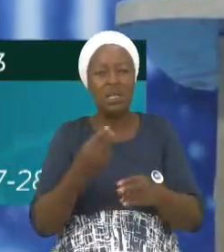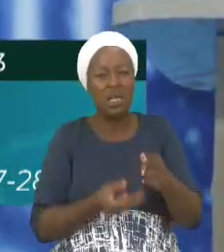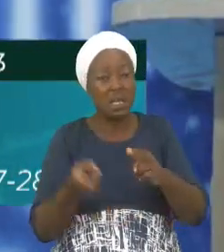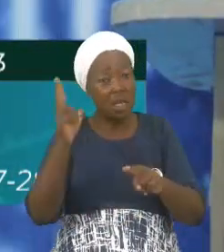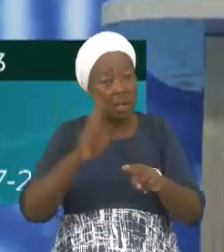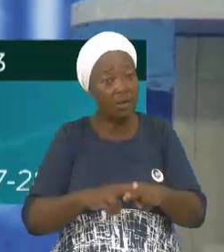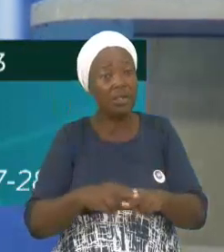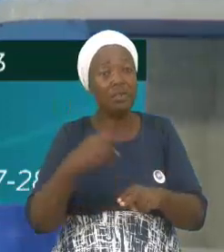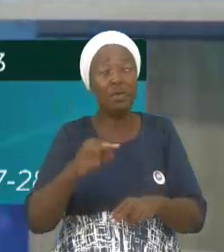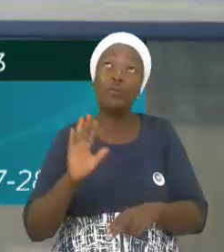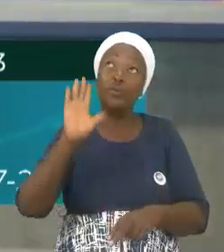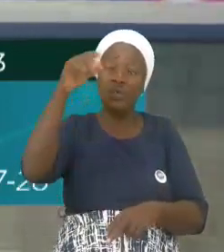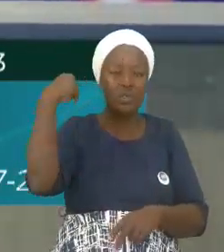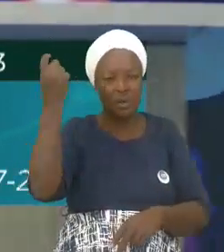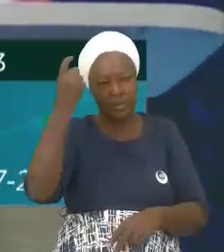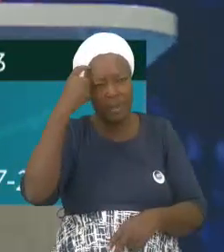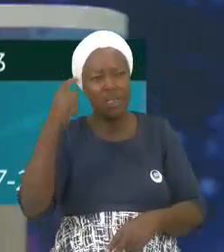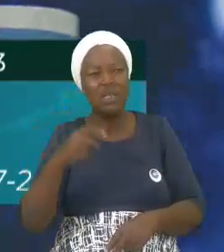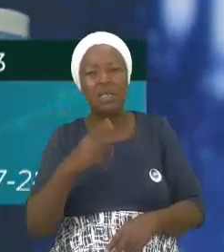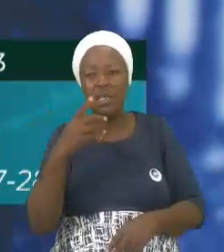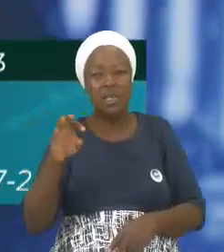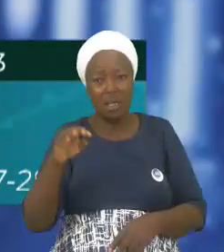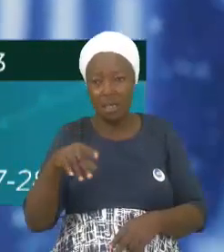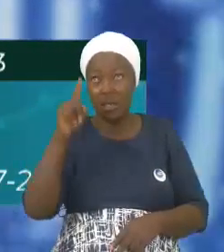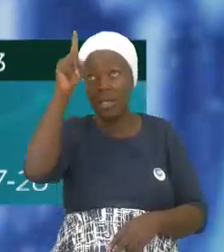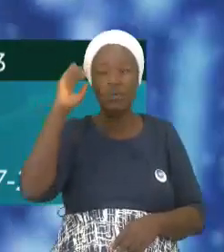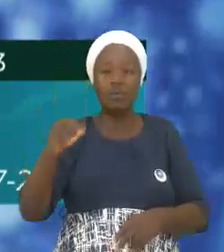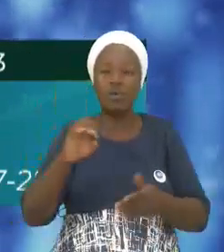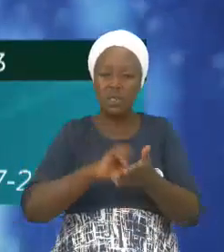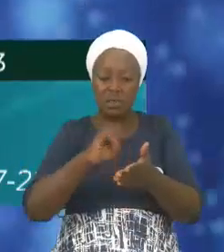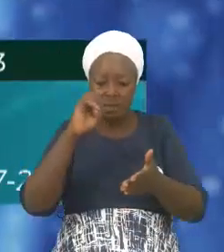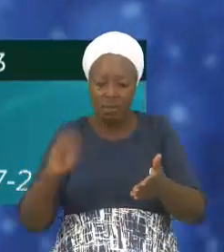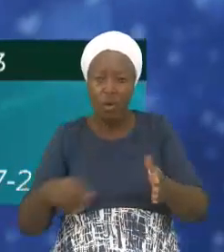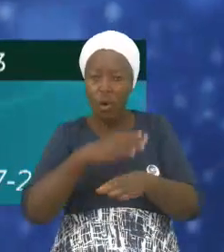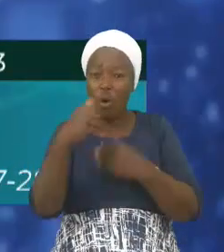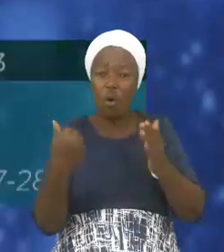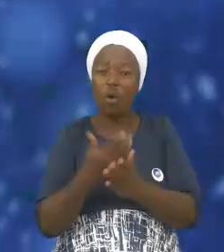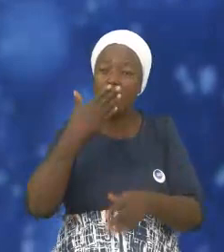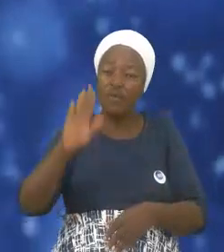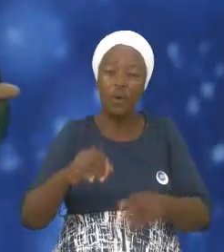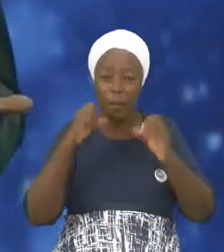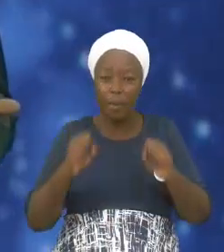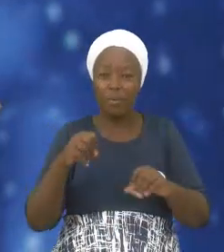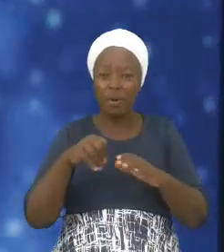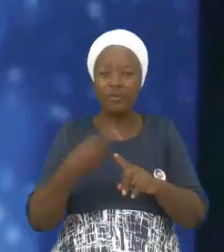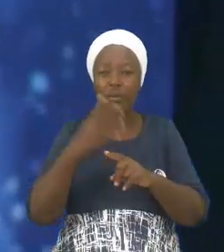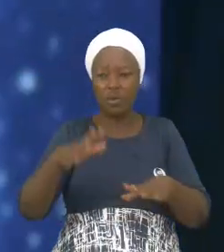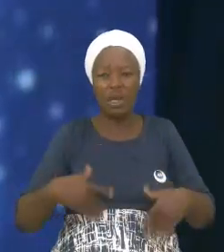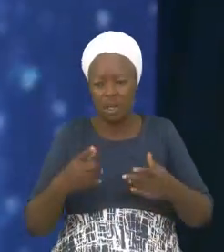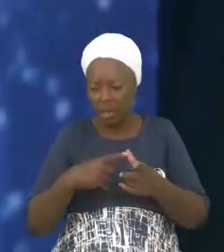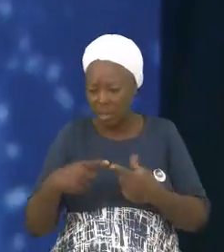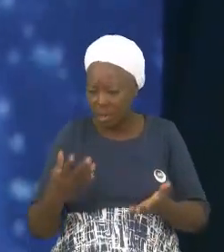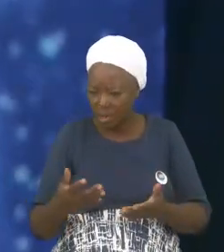of his government. It will rule out every evil power in your life. You say, am I not